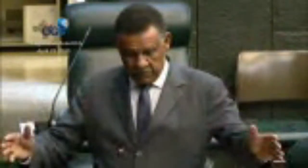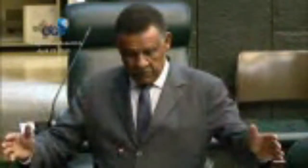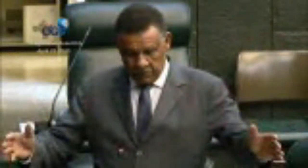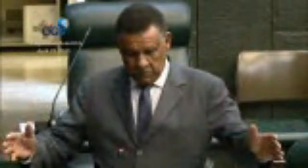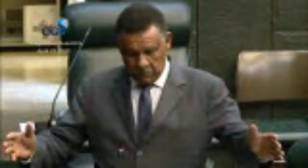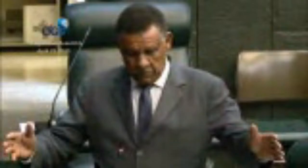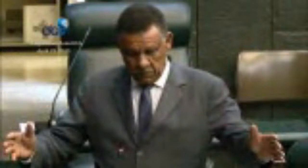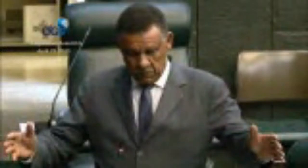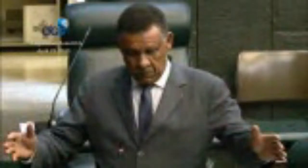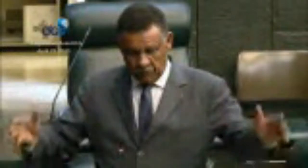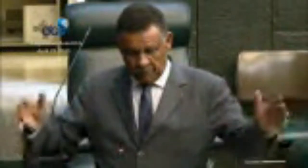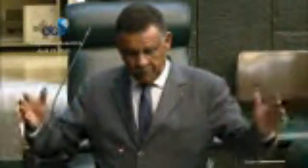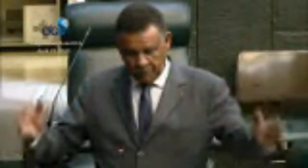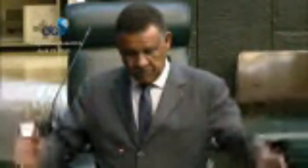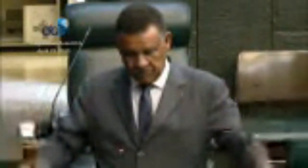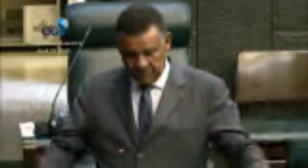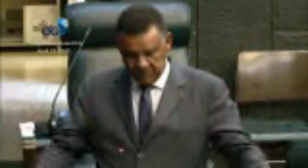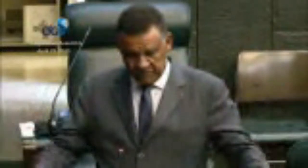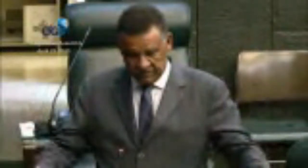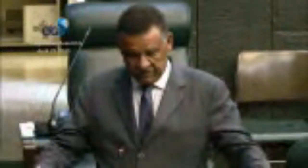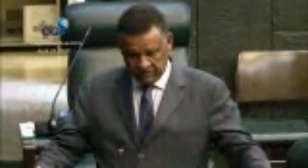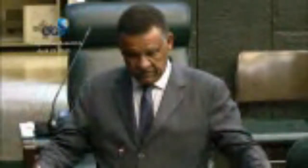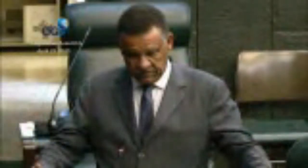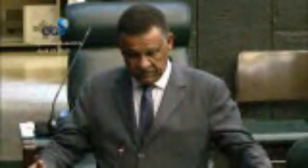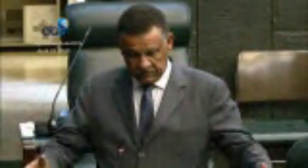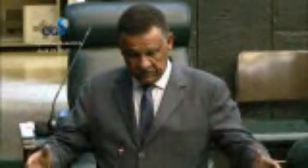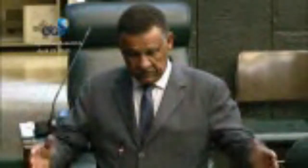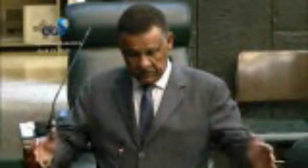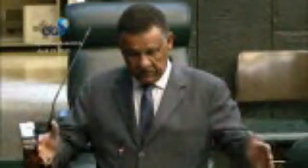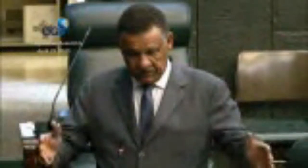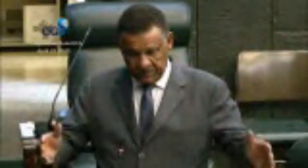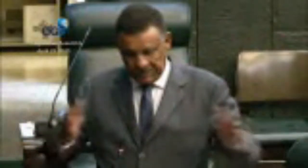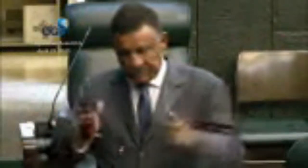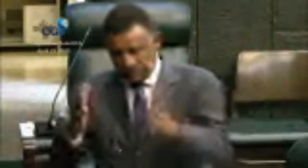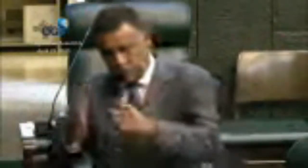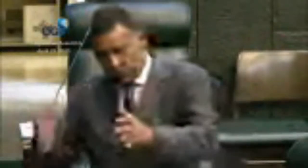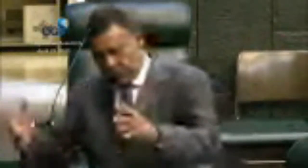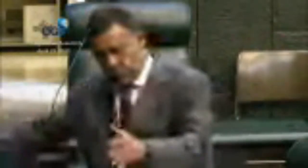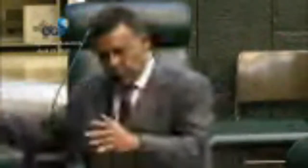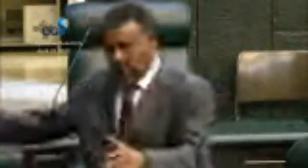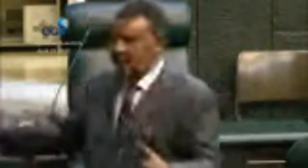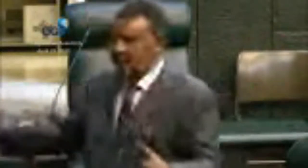recognize that this is going to be a way of life.